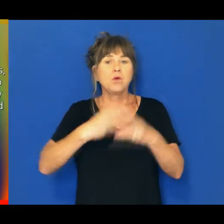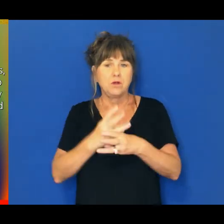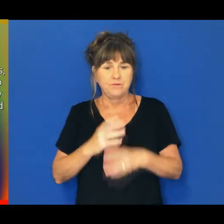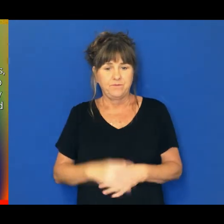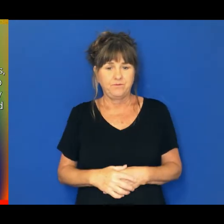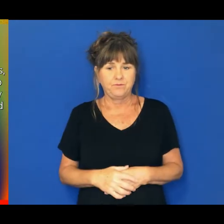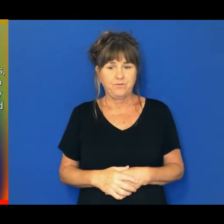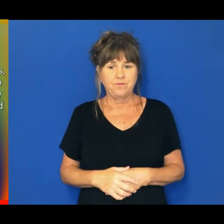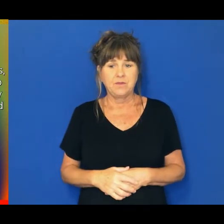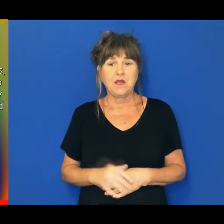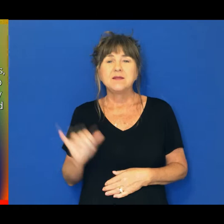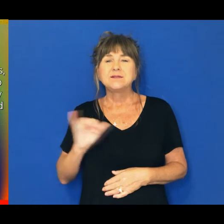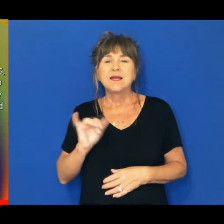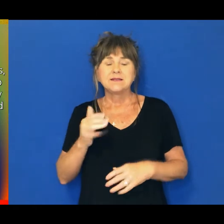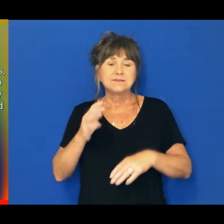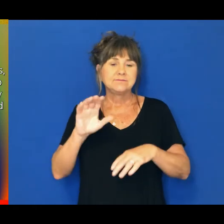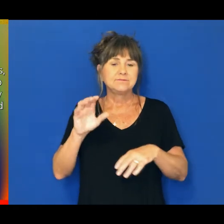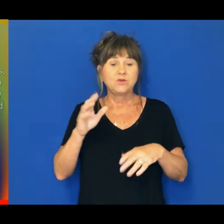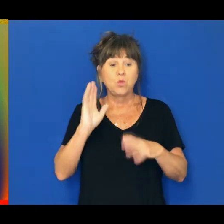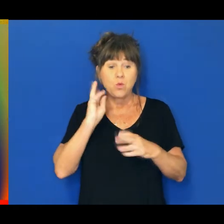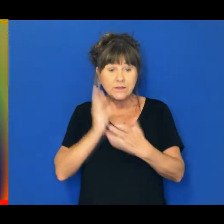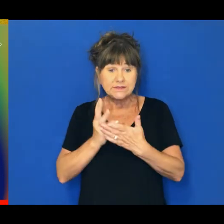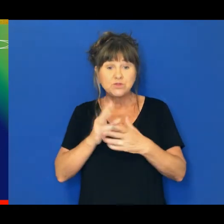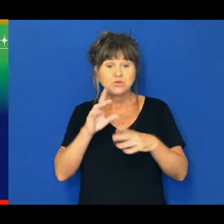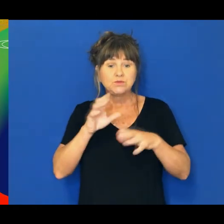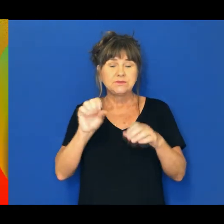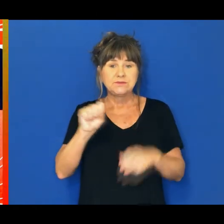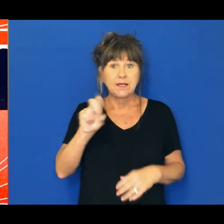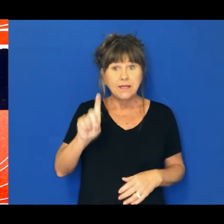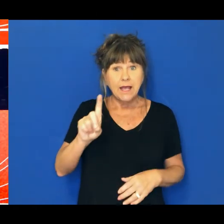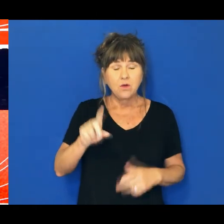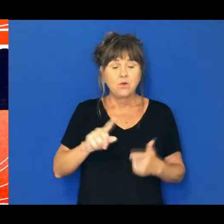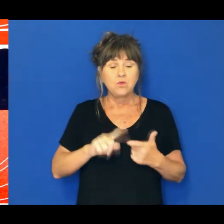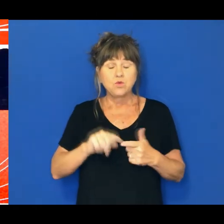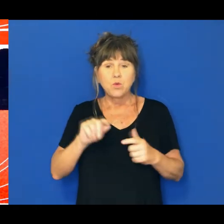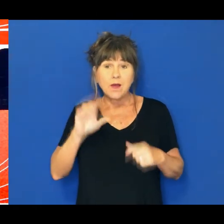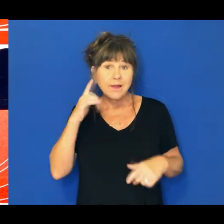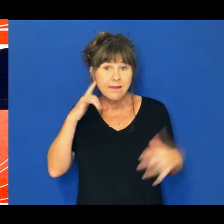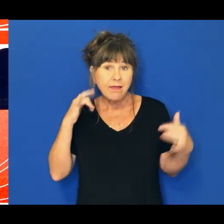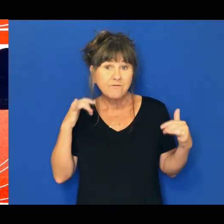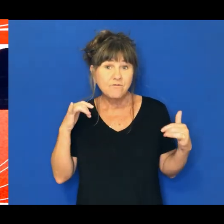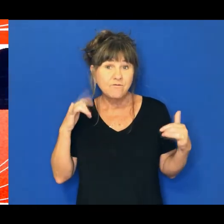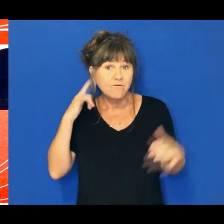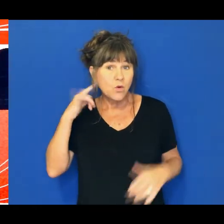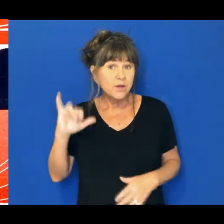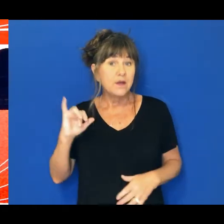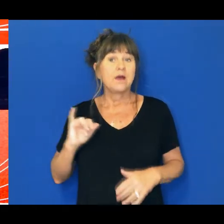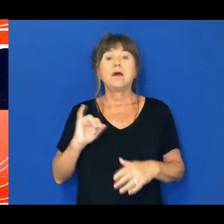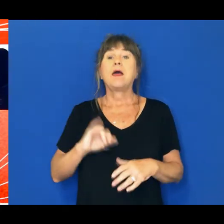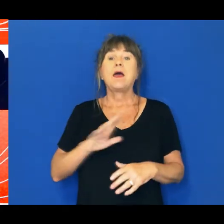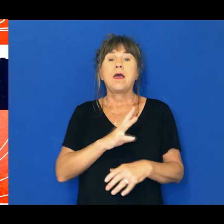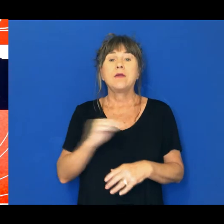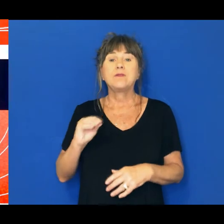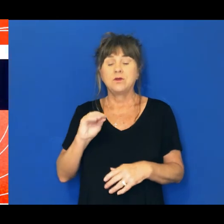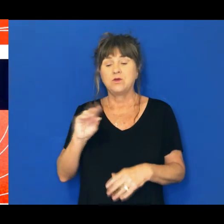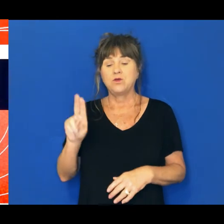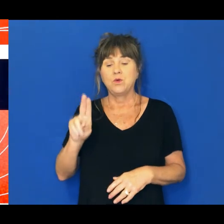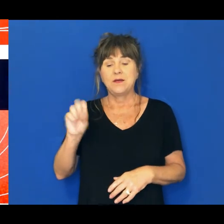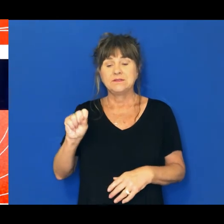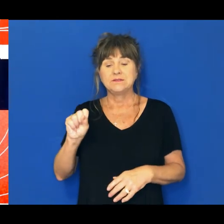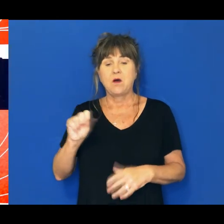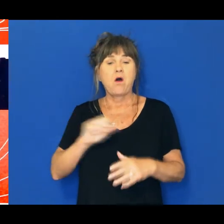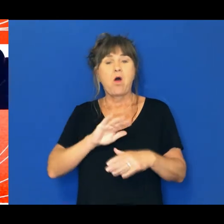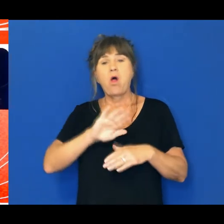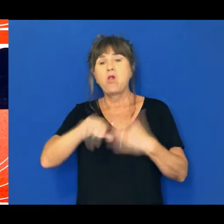of the earth. That's like saying, San Diego, you're going to be a witness to San Diego, to California, to the United States, and the ends